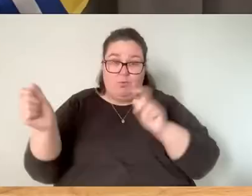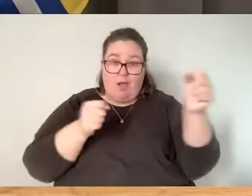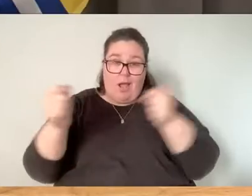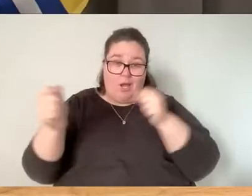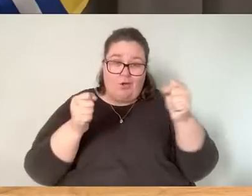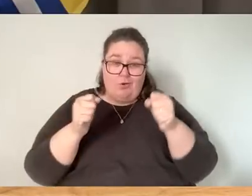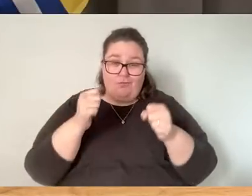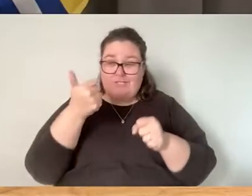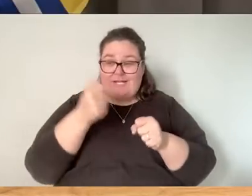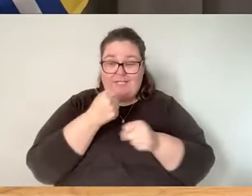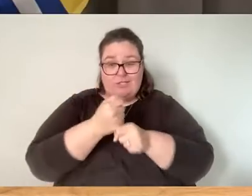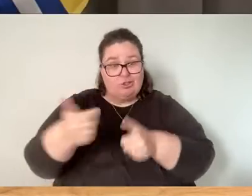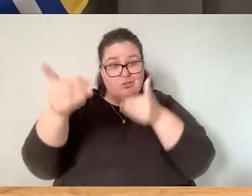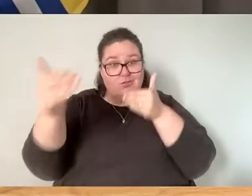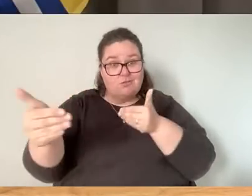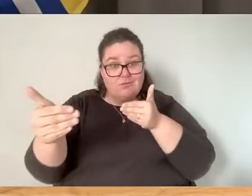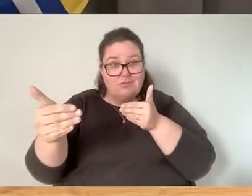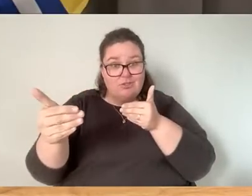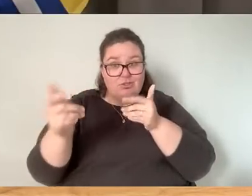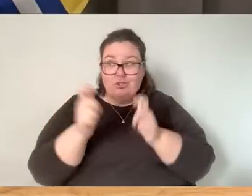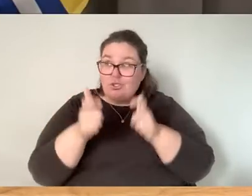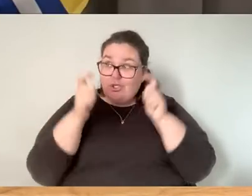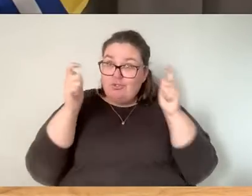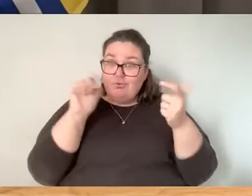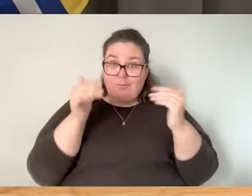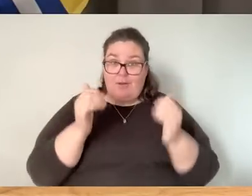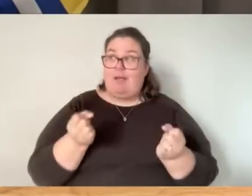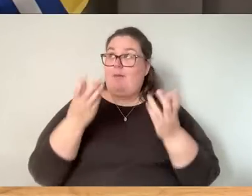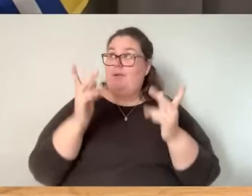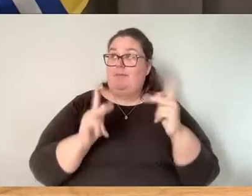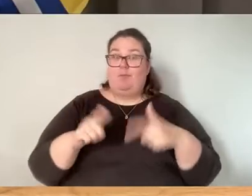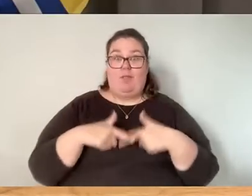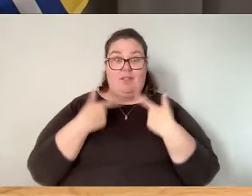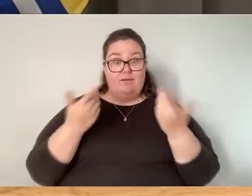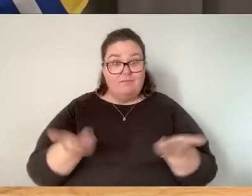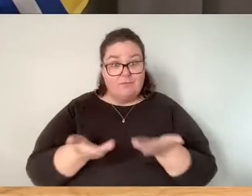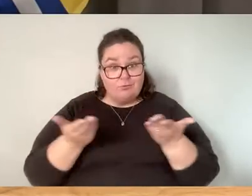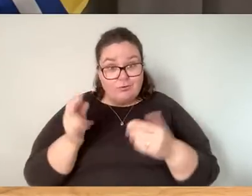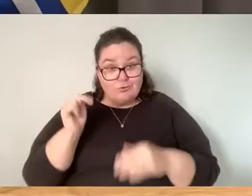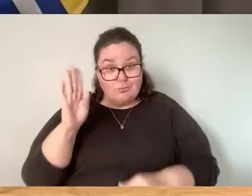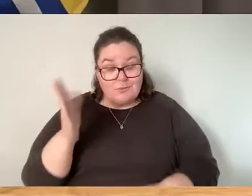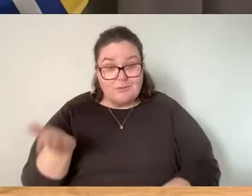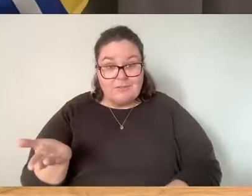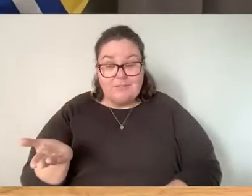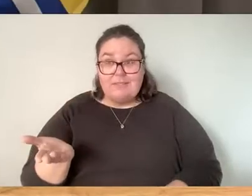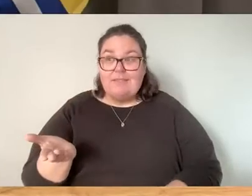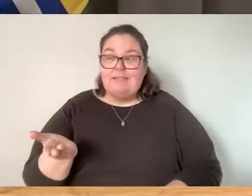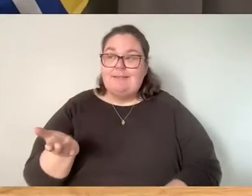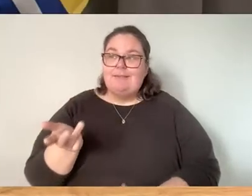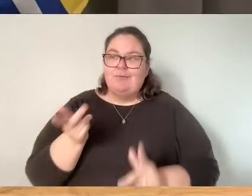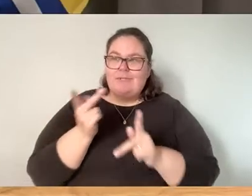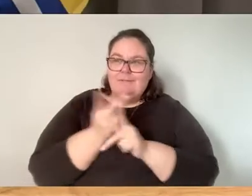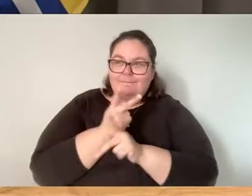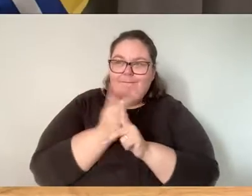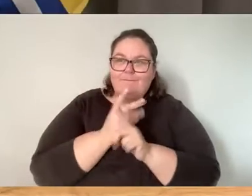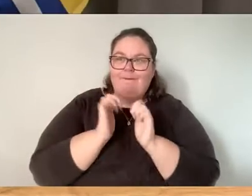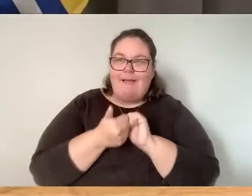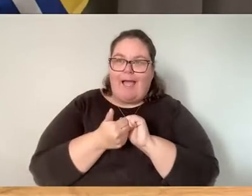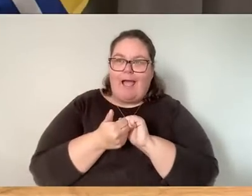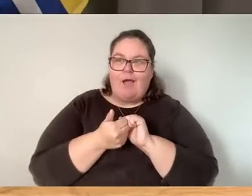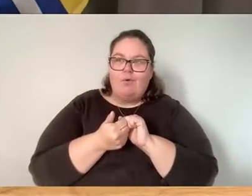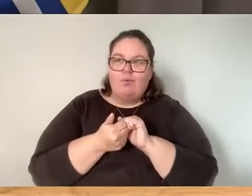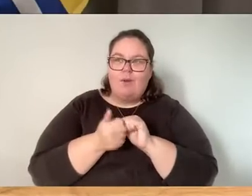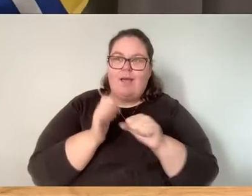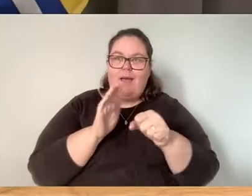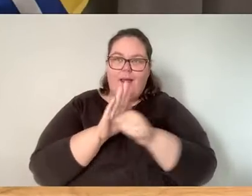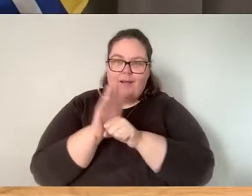it's huge compared to our population. So we need to look at how we can manage that.